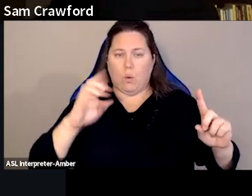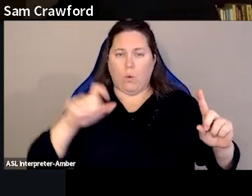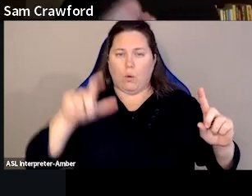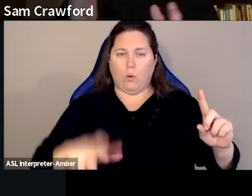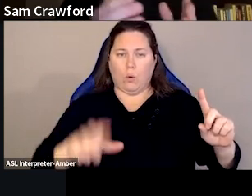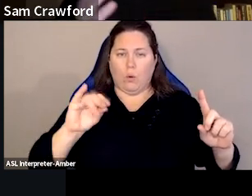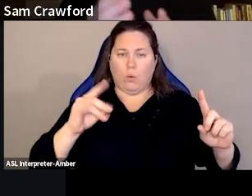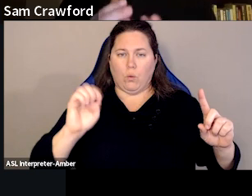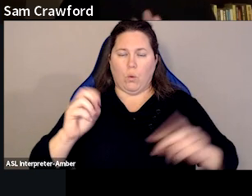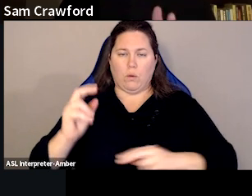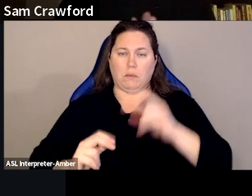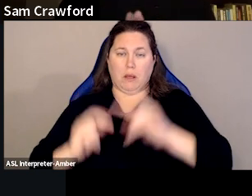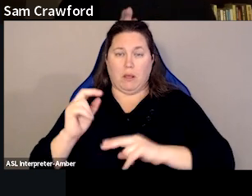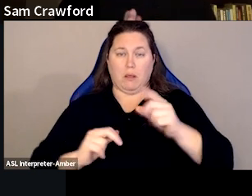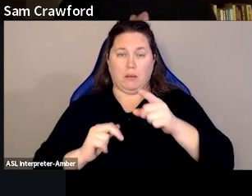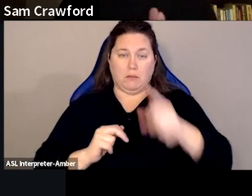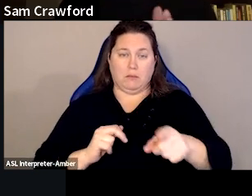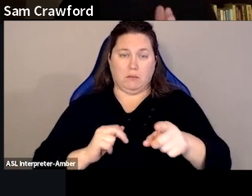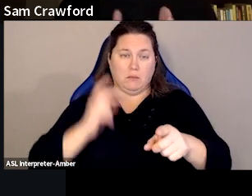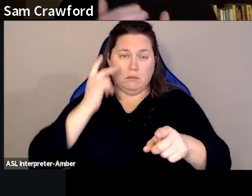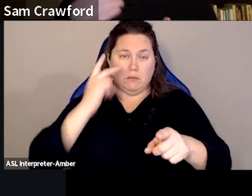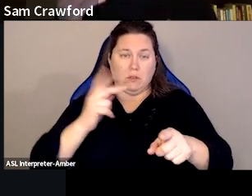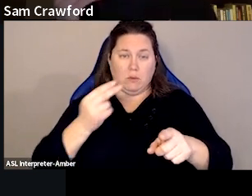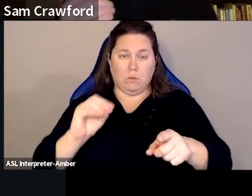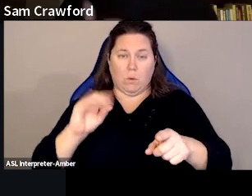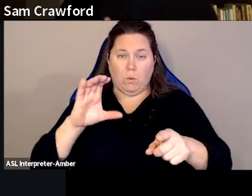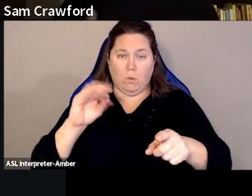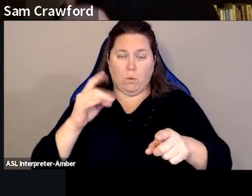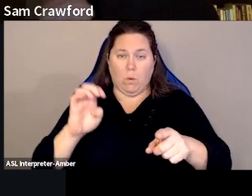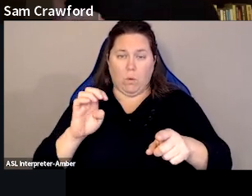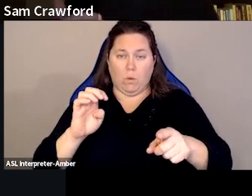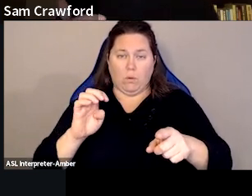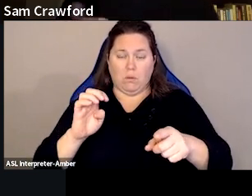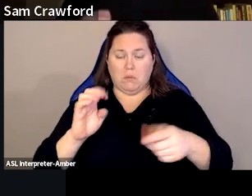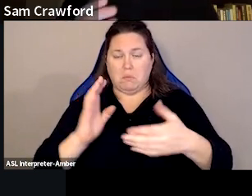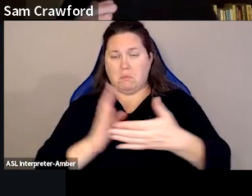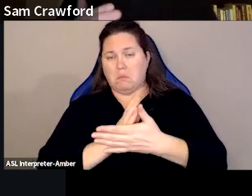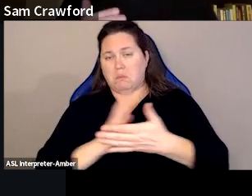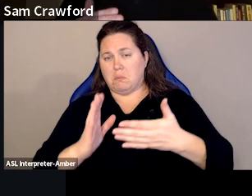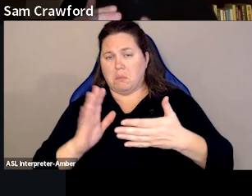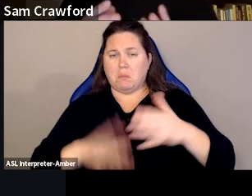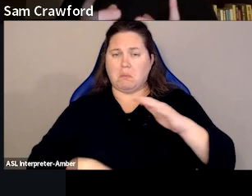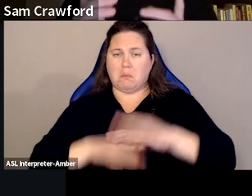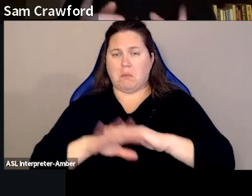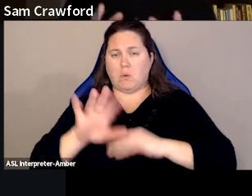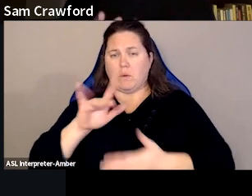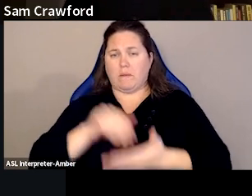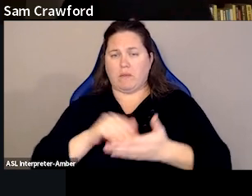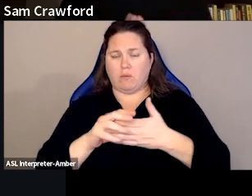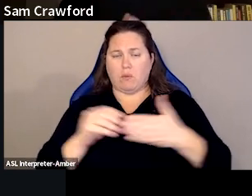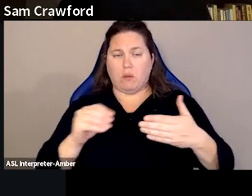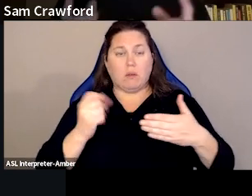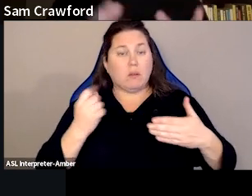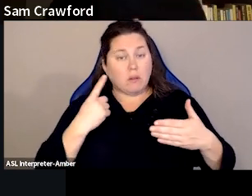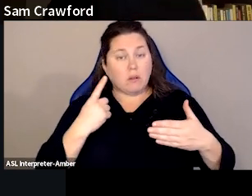you can see, the cost of a no-code / low-code build is anything up to around $25,000. But what you'll